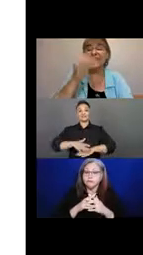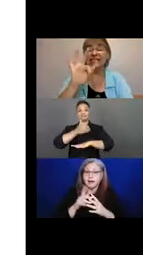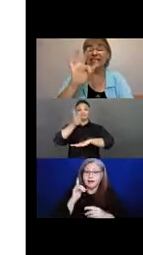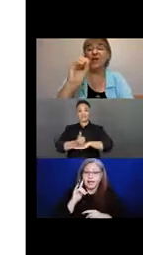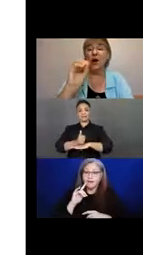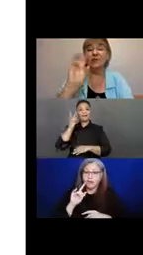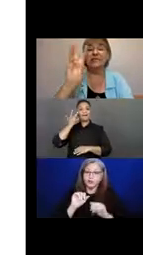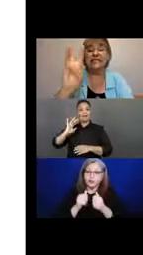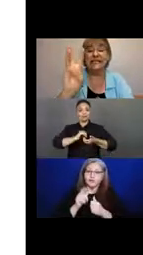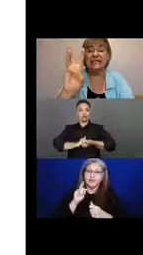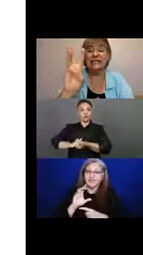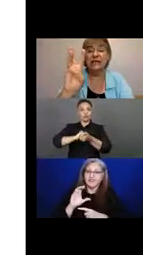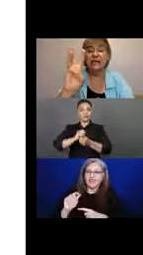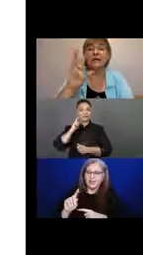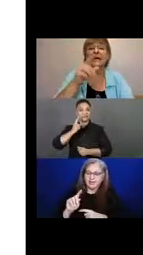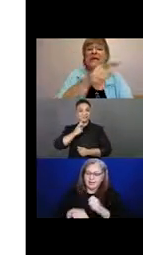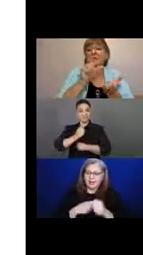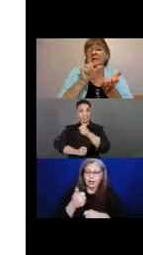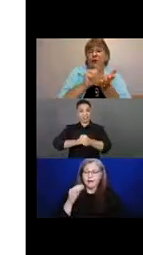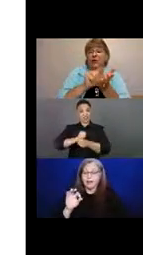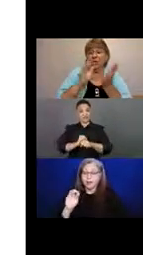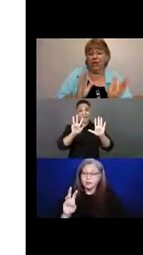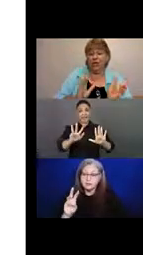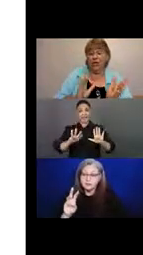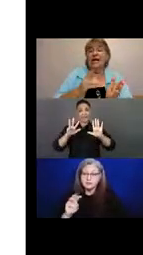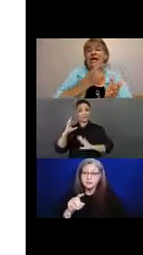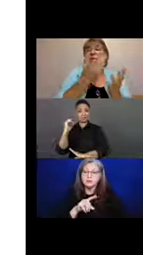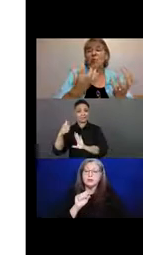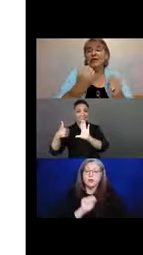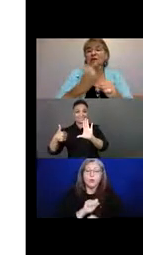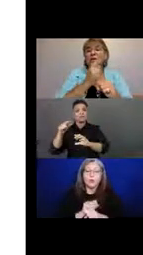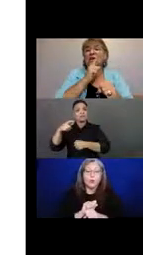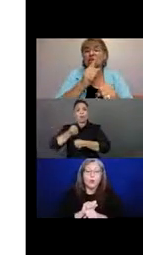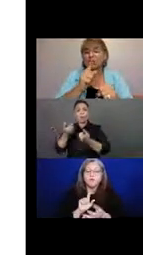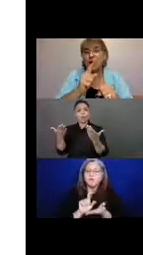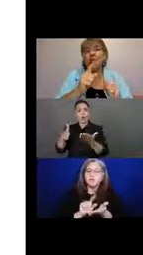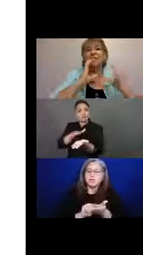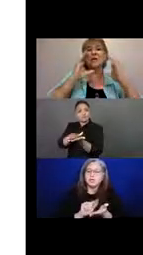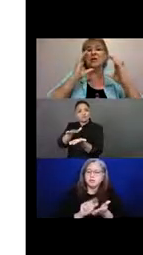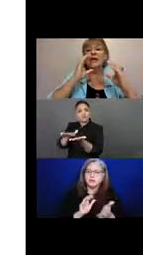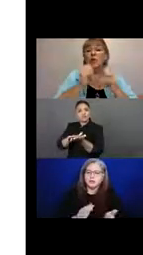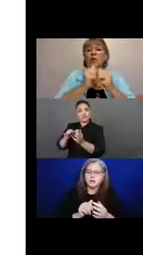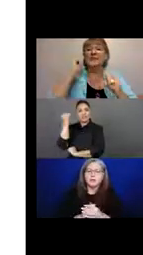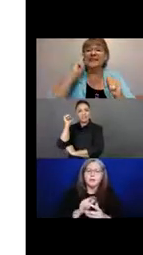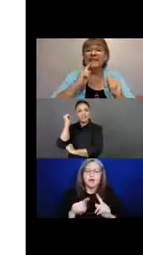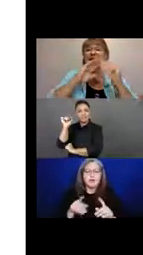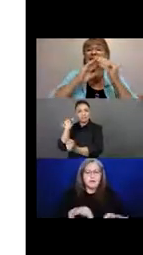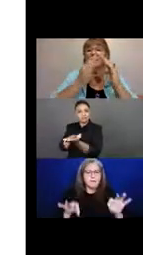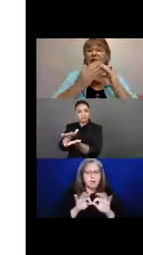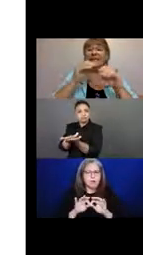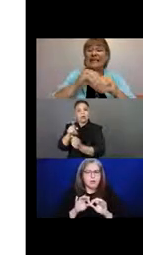in 1906. He was a printer, and he wanted to make sure to communicate with